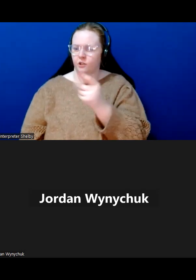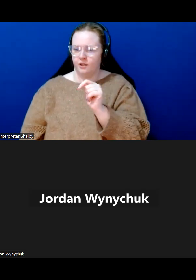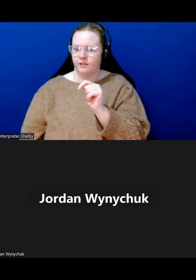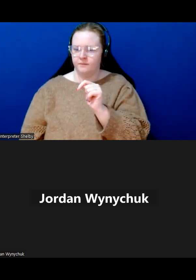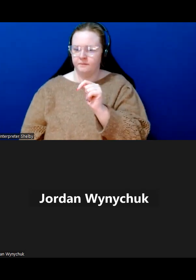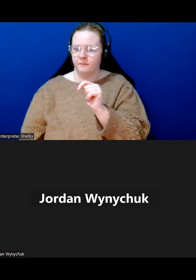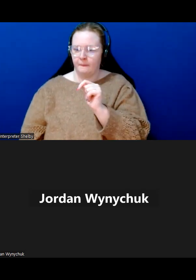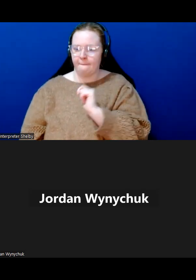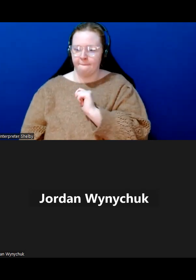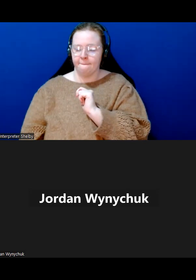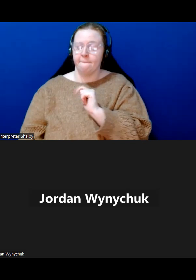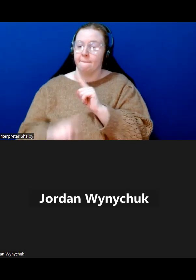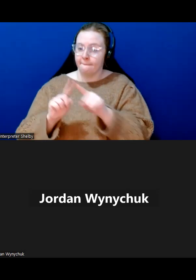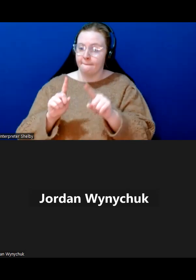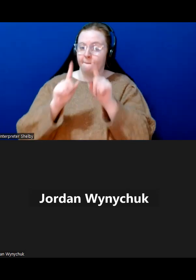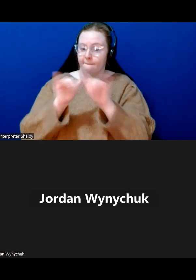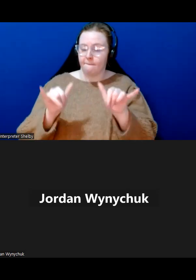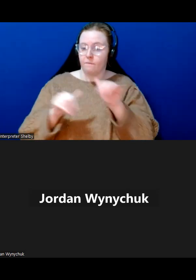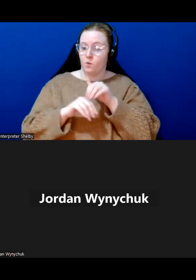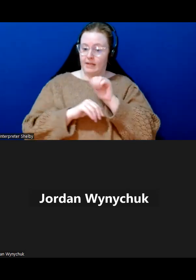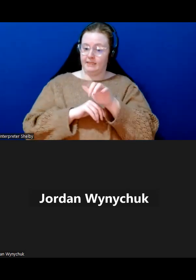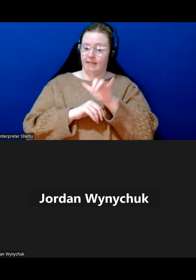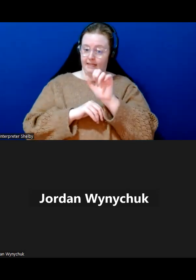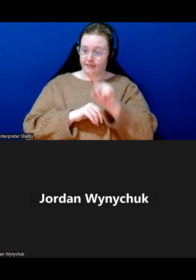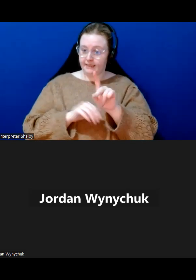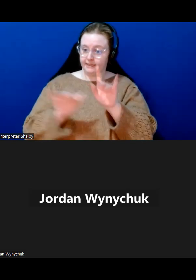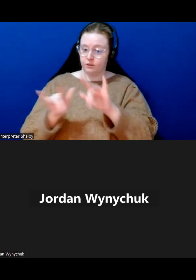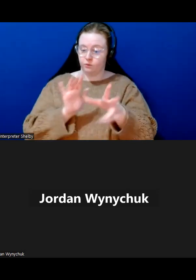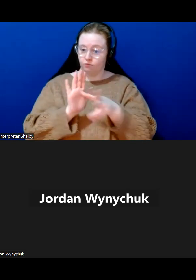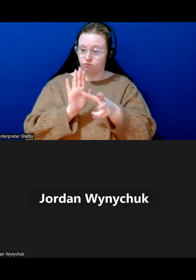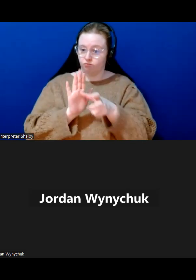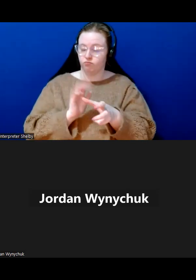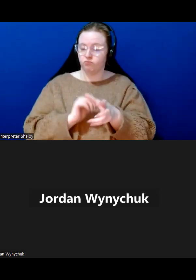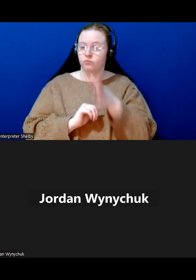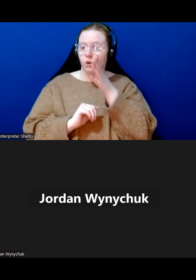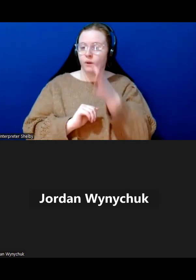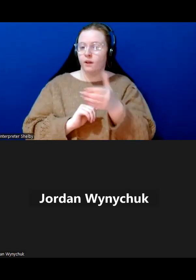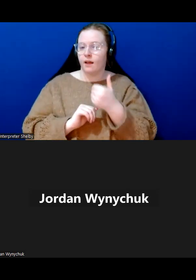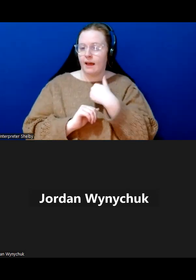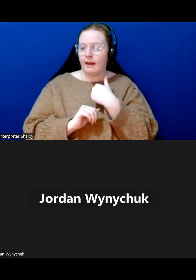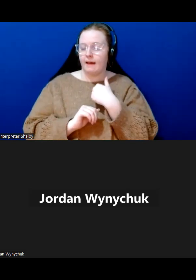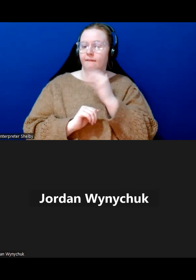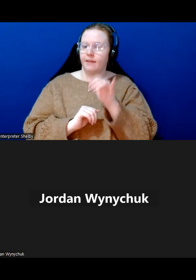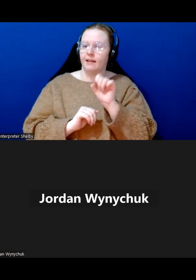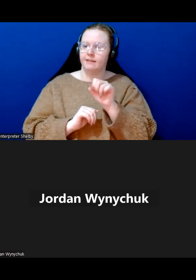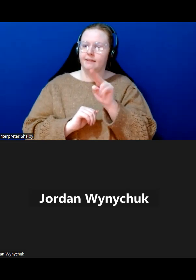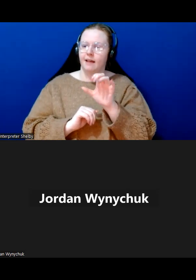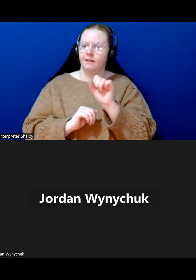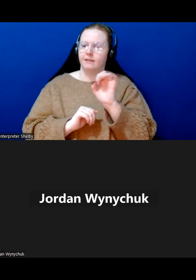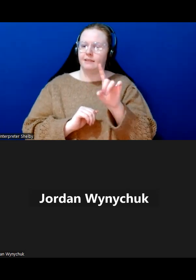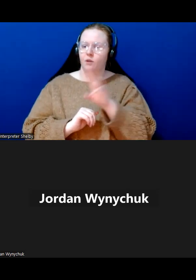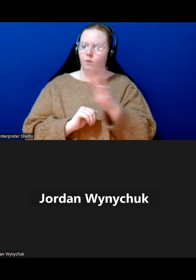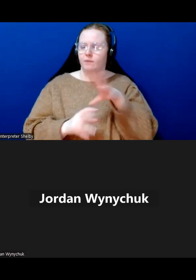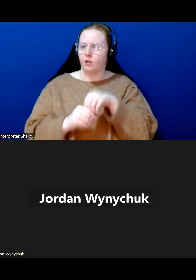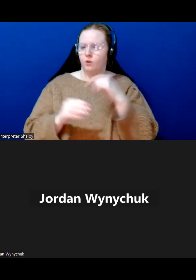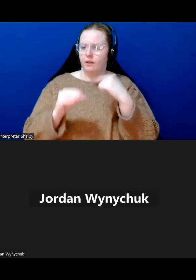follow up with everybody with the link to this session, this recorded session, I will have the SucSeed's website in that email for